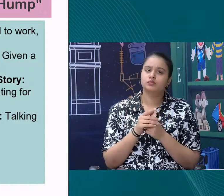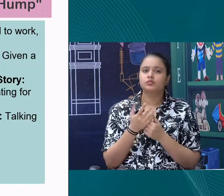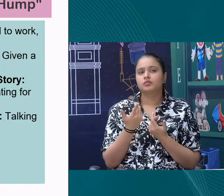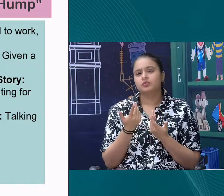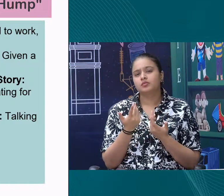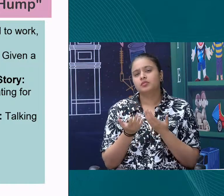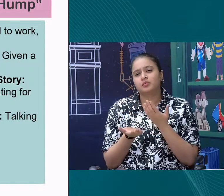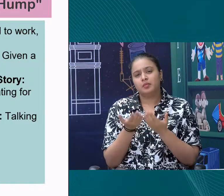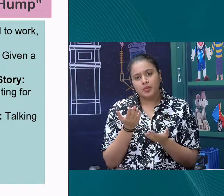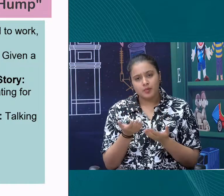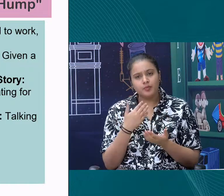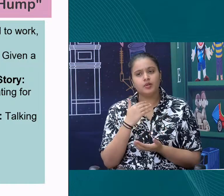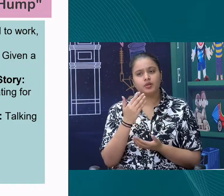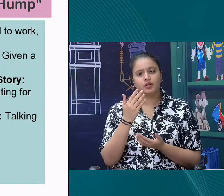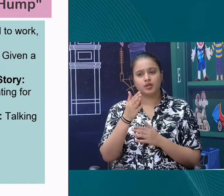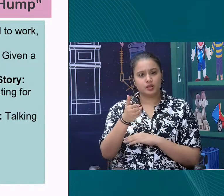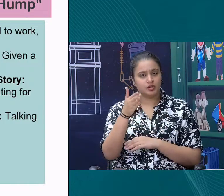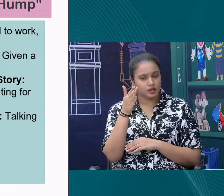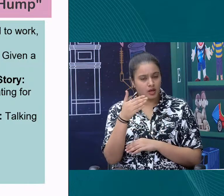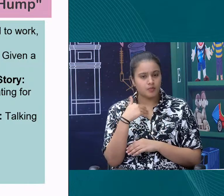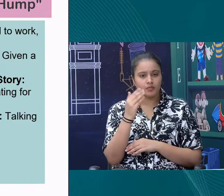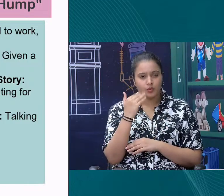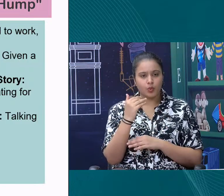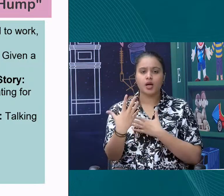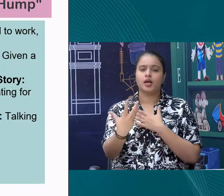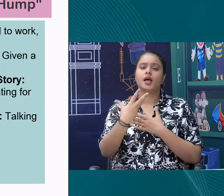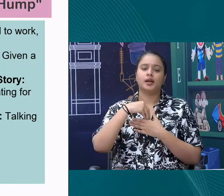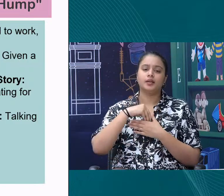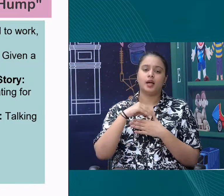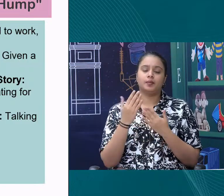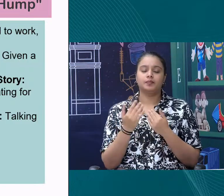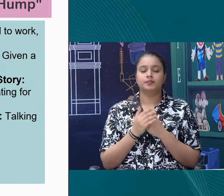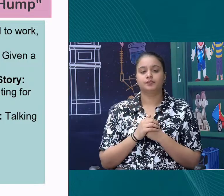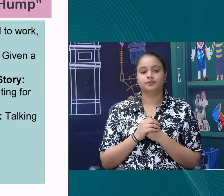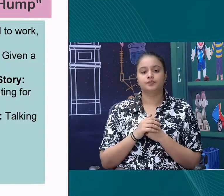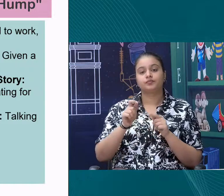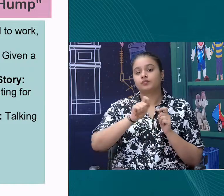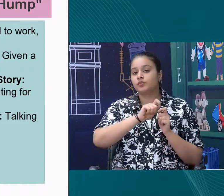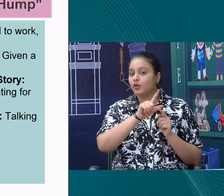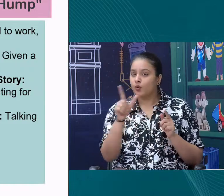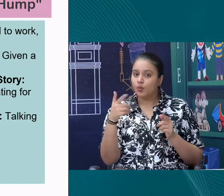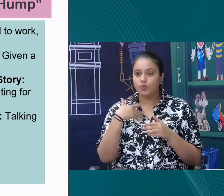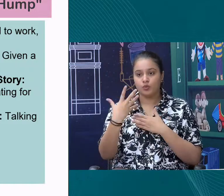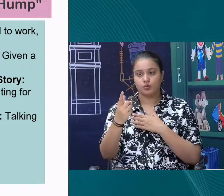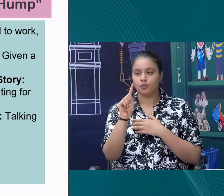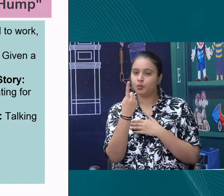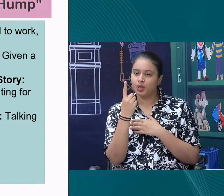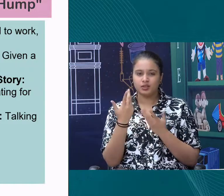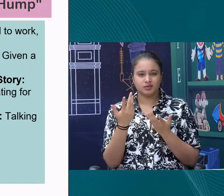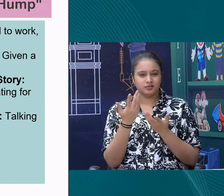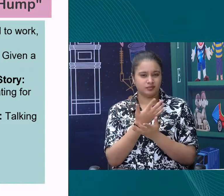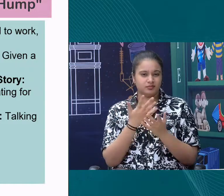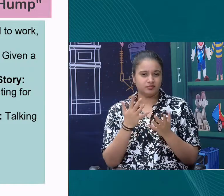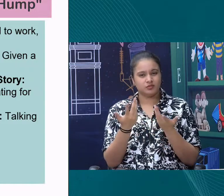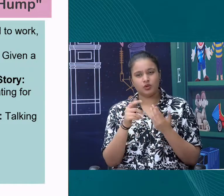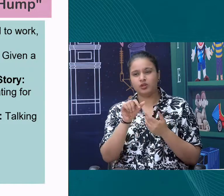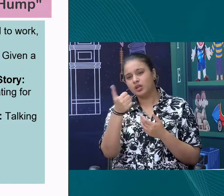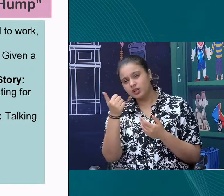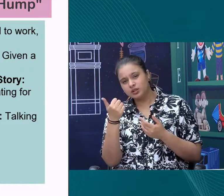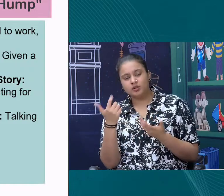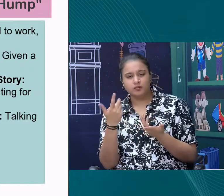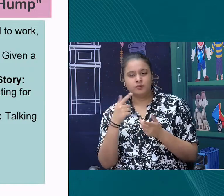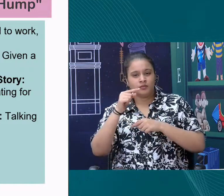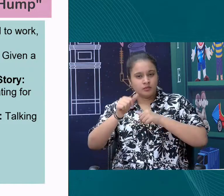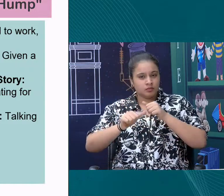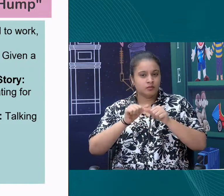not exactly why camel has an hump. It's an adaptation, right? We all have adapted one or other time during